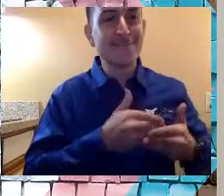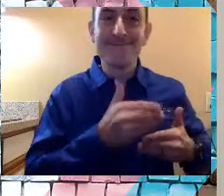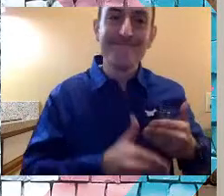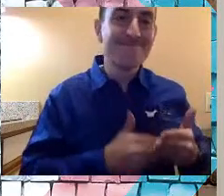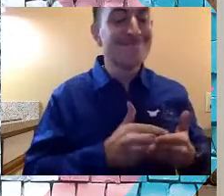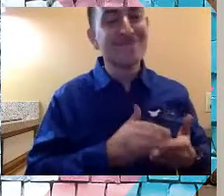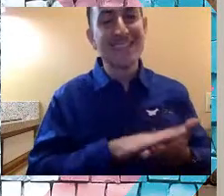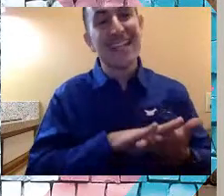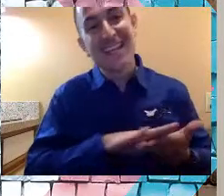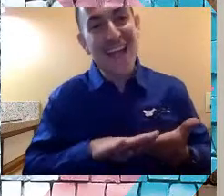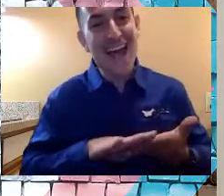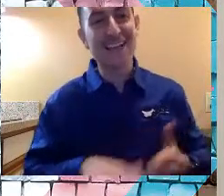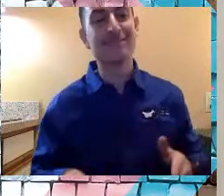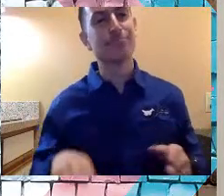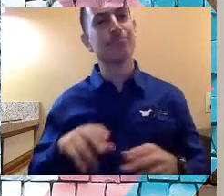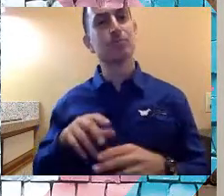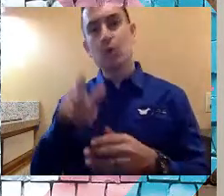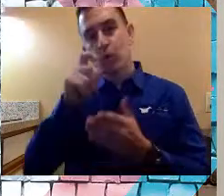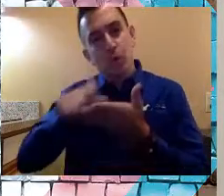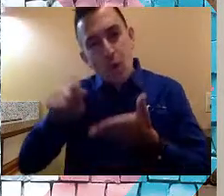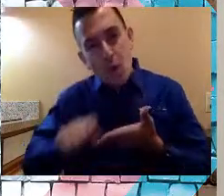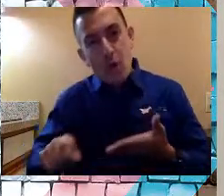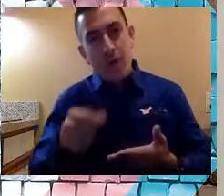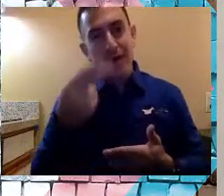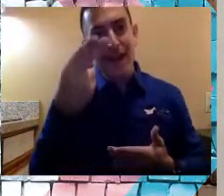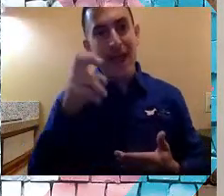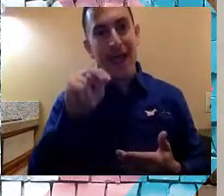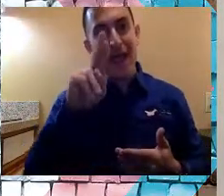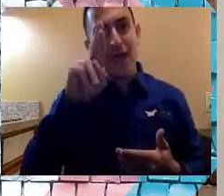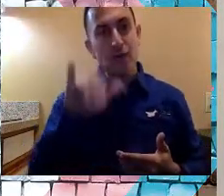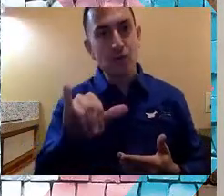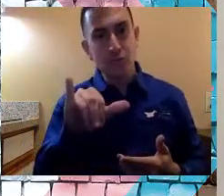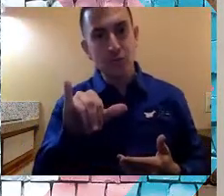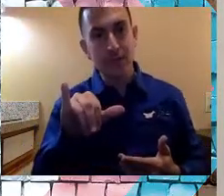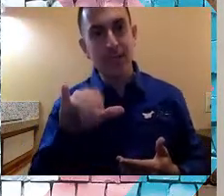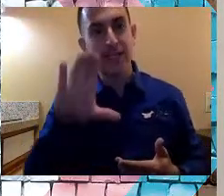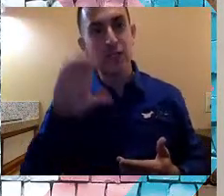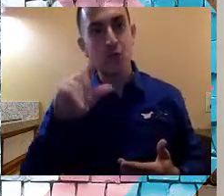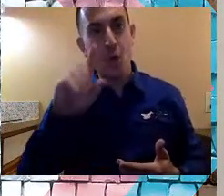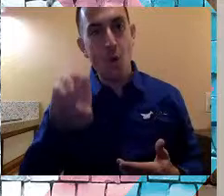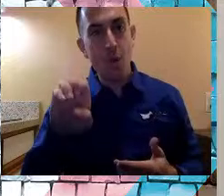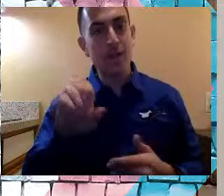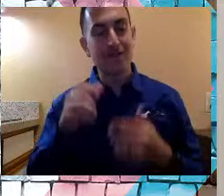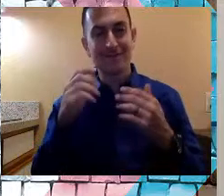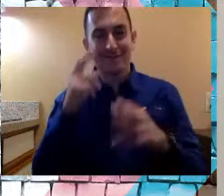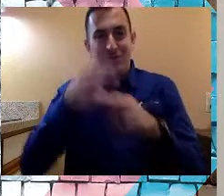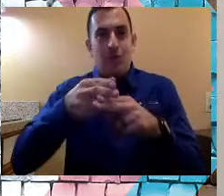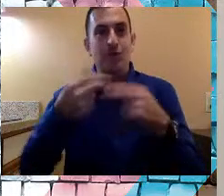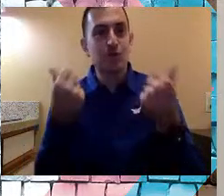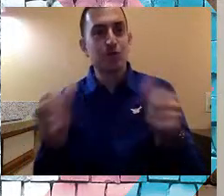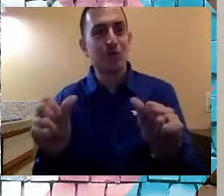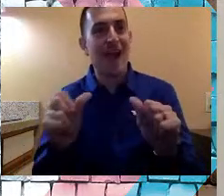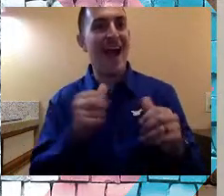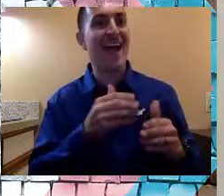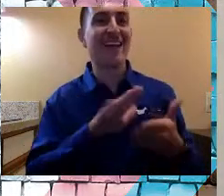written by Henry Cole, another good friend of mine. It's called Try a Little Kindness.